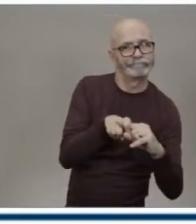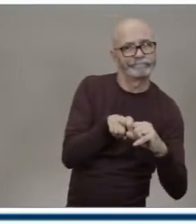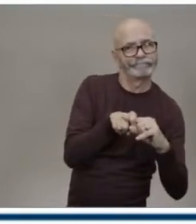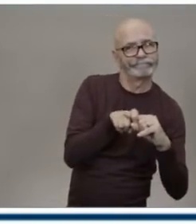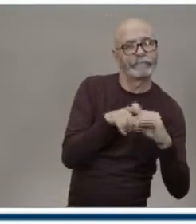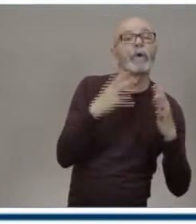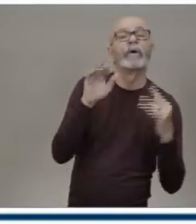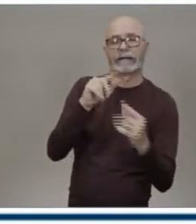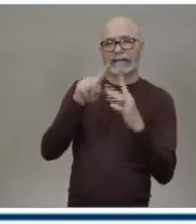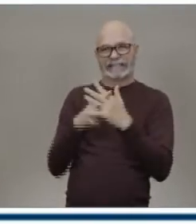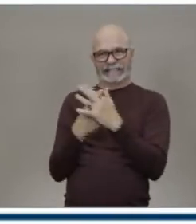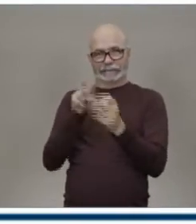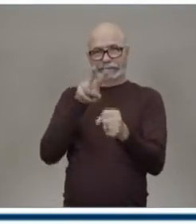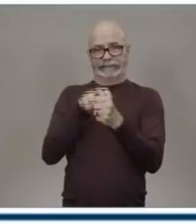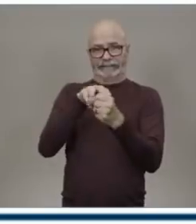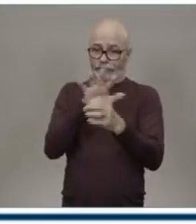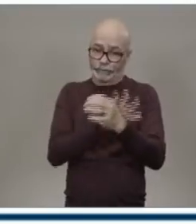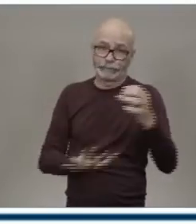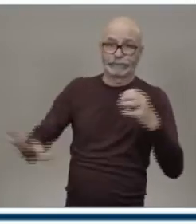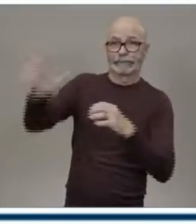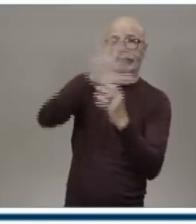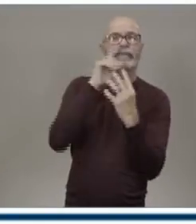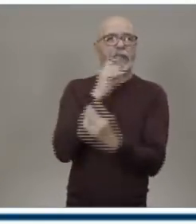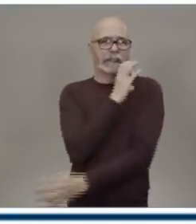up clinics again, and already